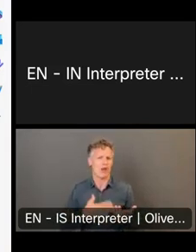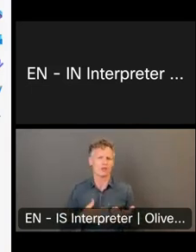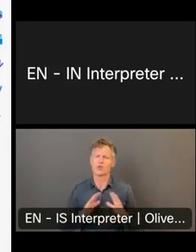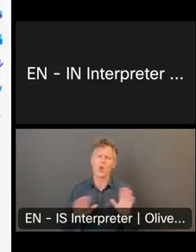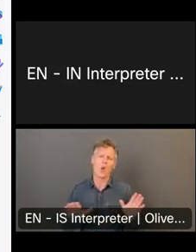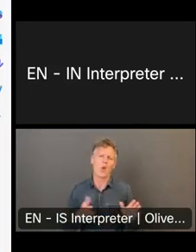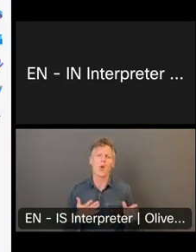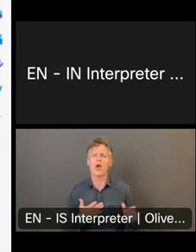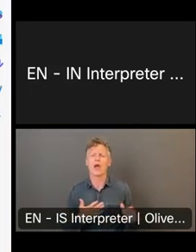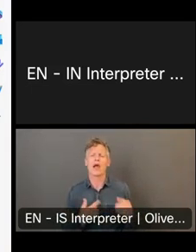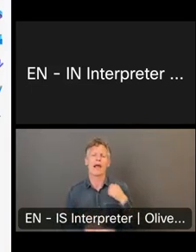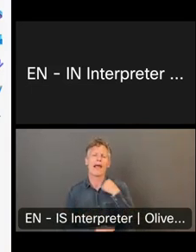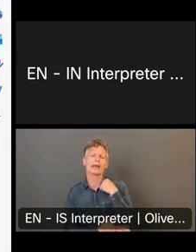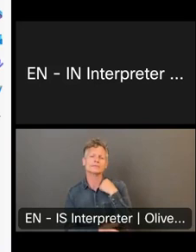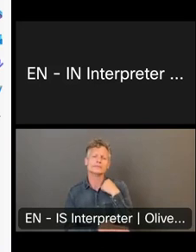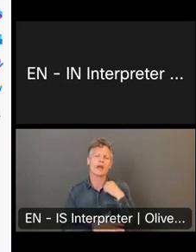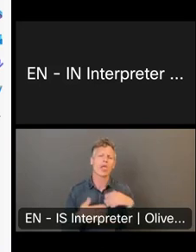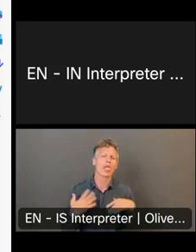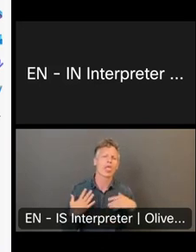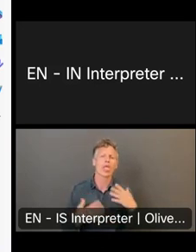he goes on in this vein for a while.